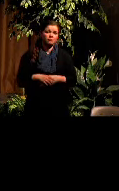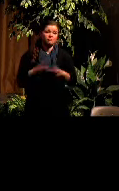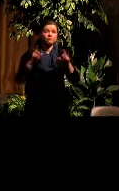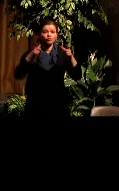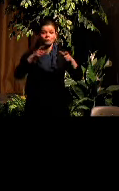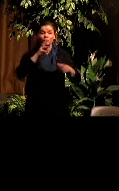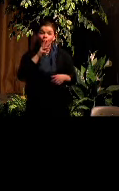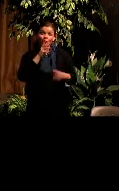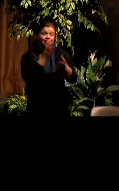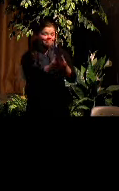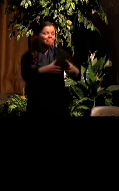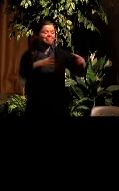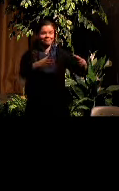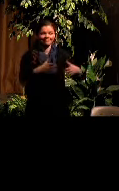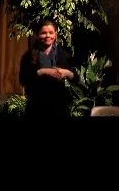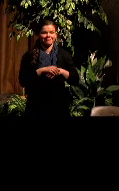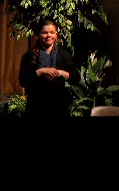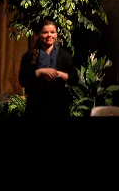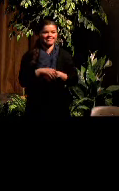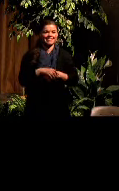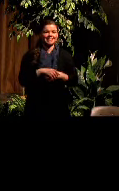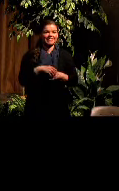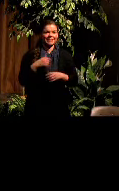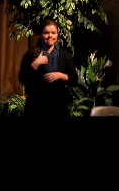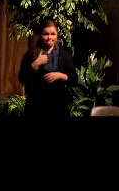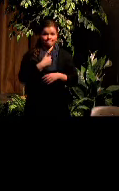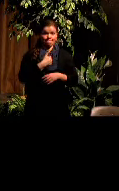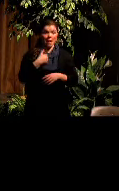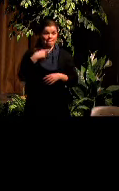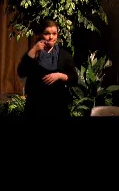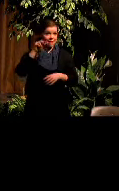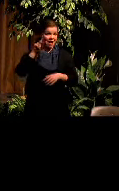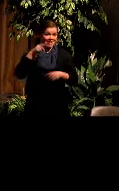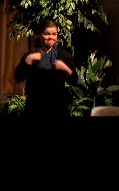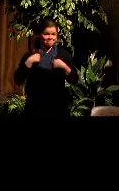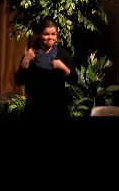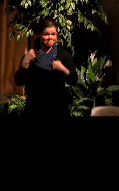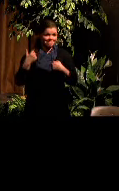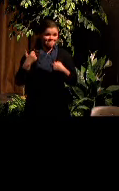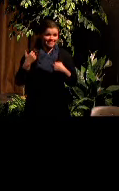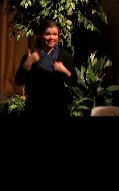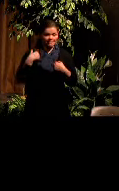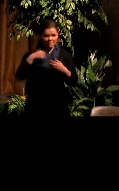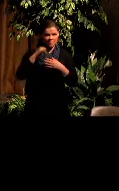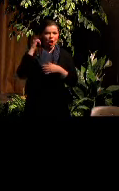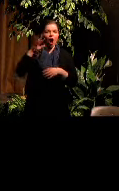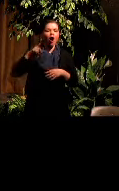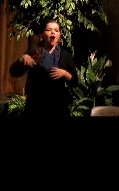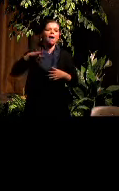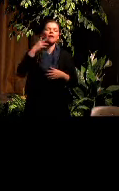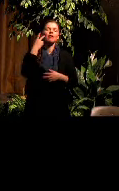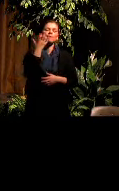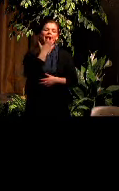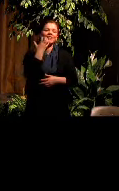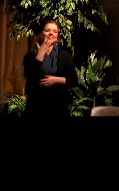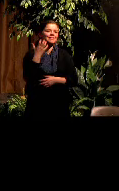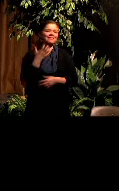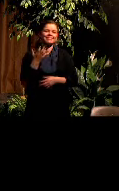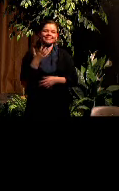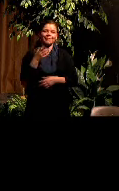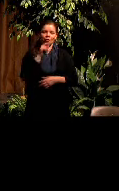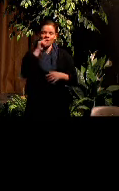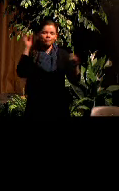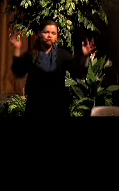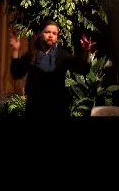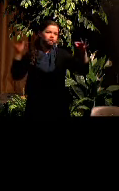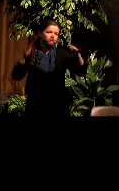can't believe the species that I've seen in my pond for the past 3 years that have just come for water while they're migrating through this very dry area,